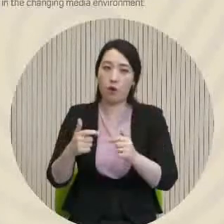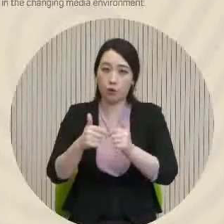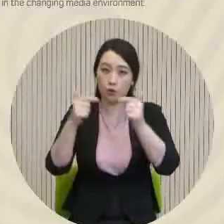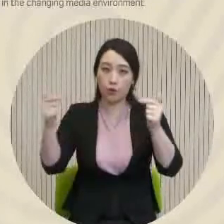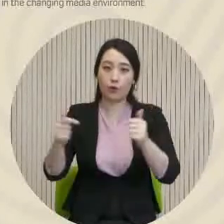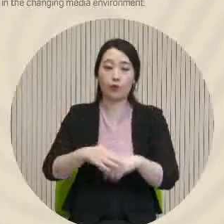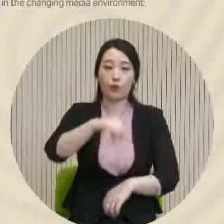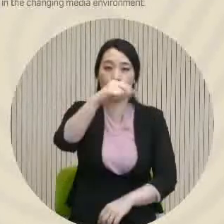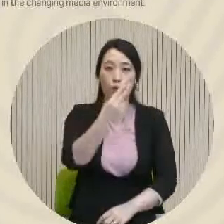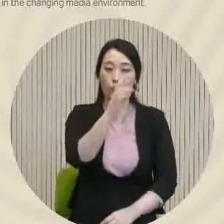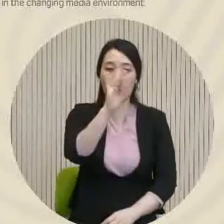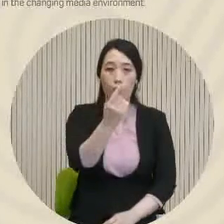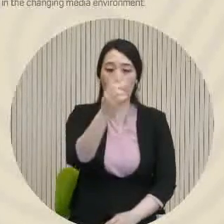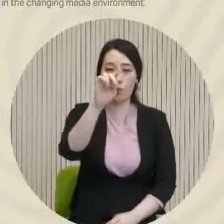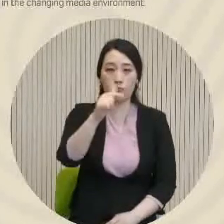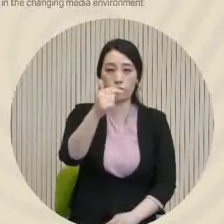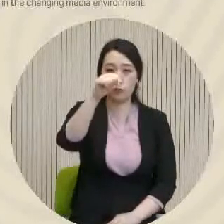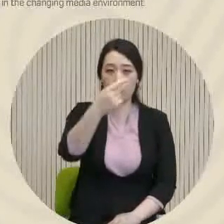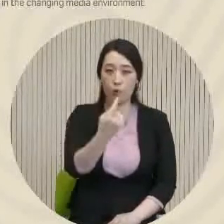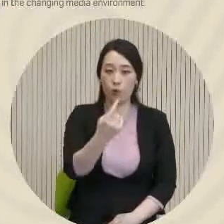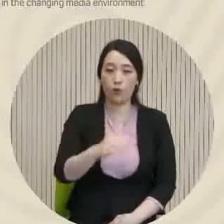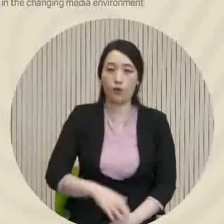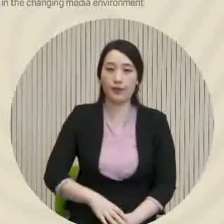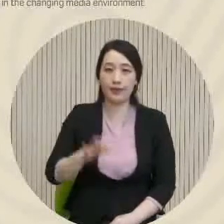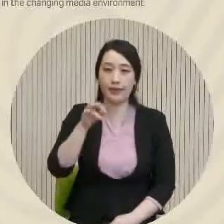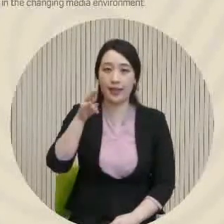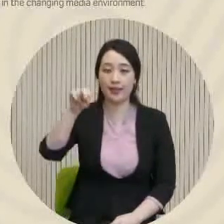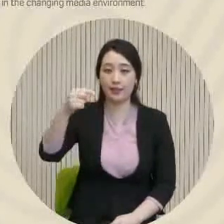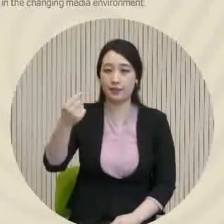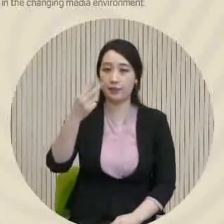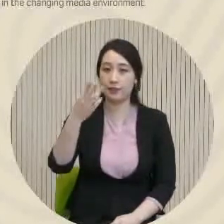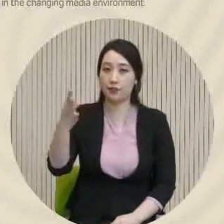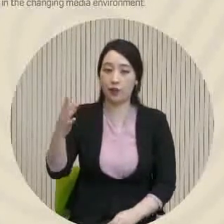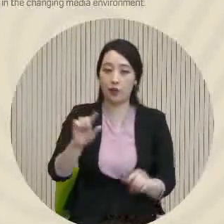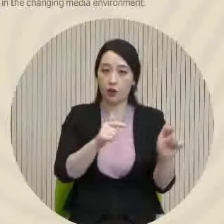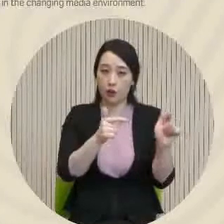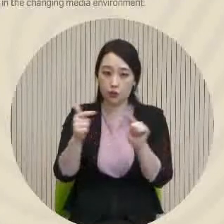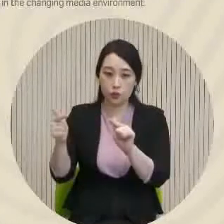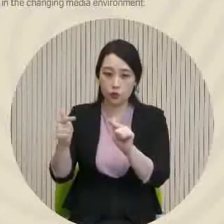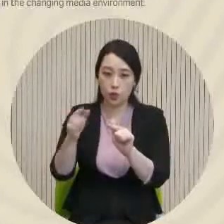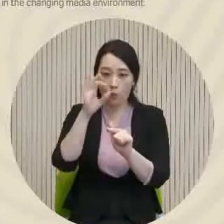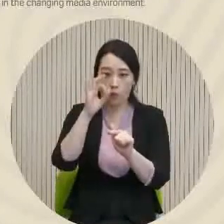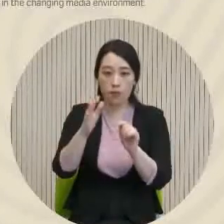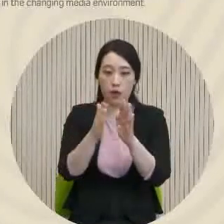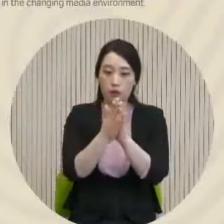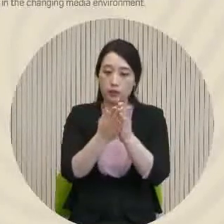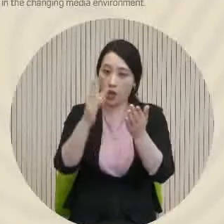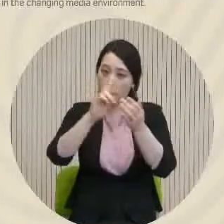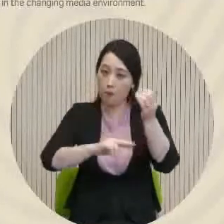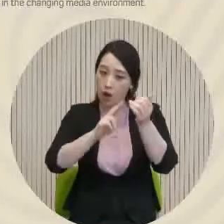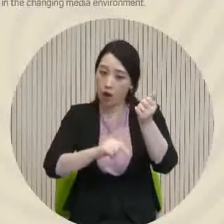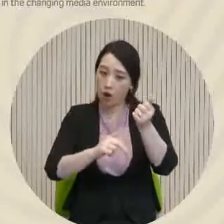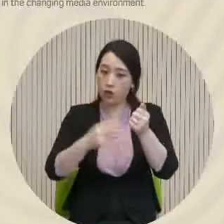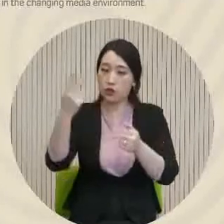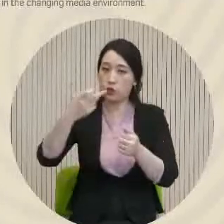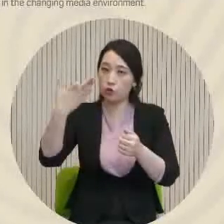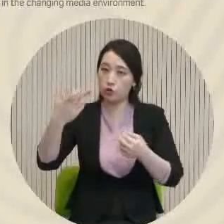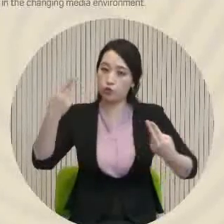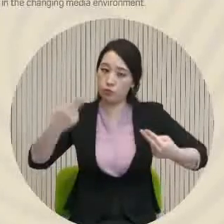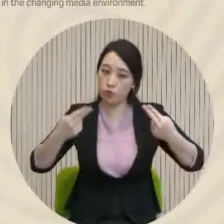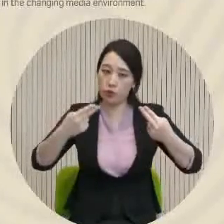in the revenues. And when you take a look at other online platforms, the 2020